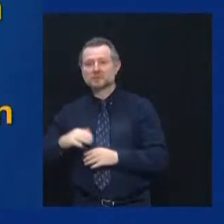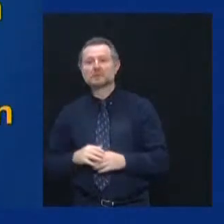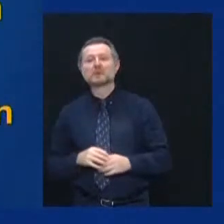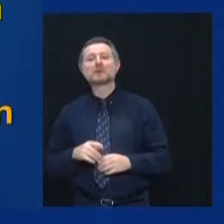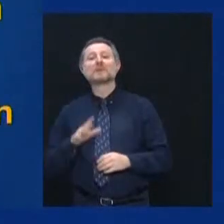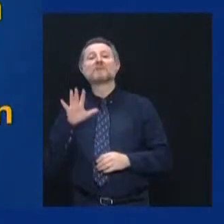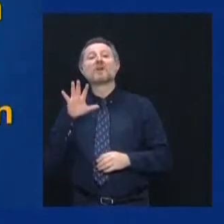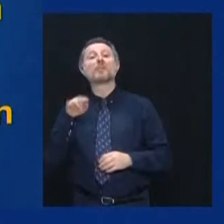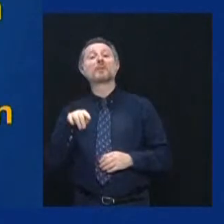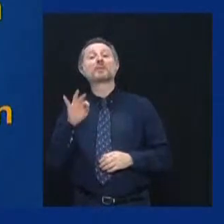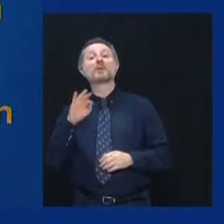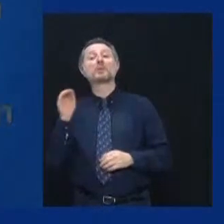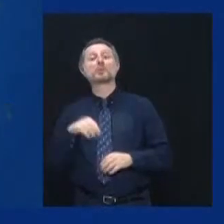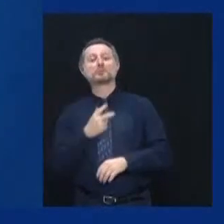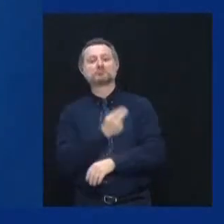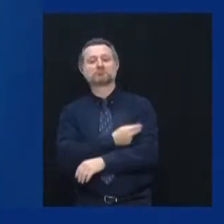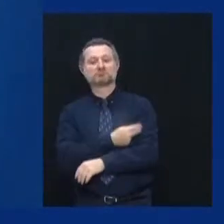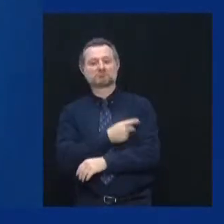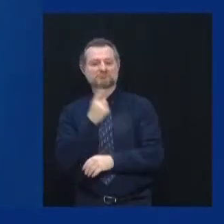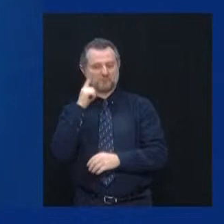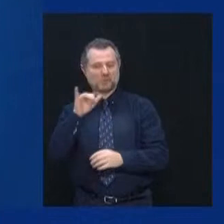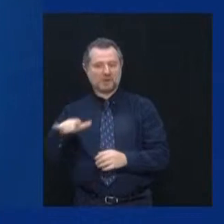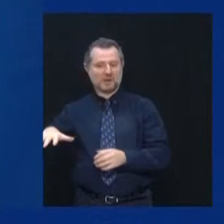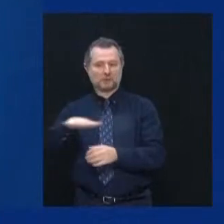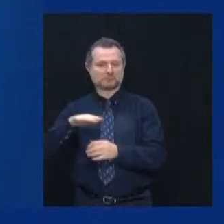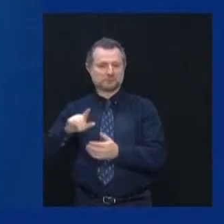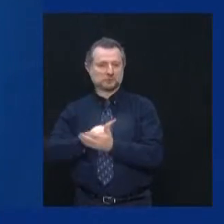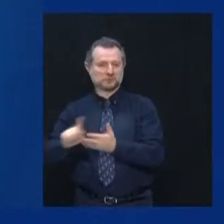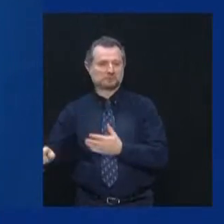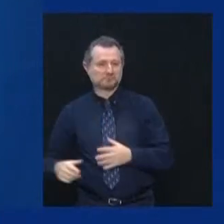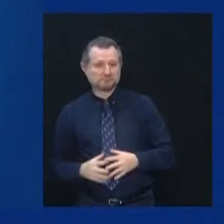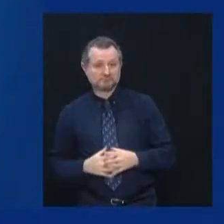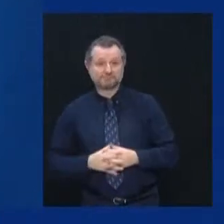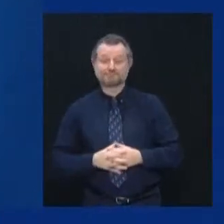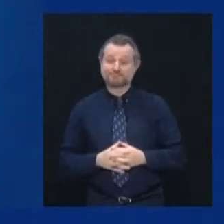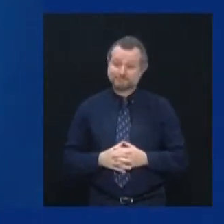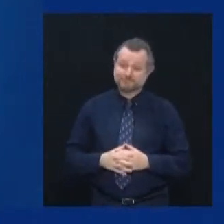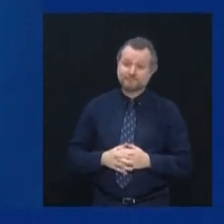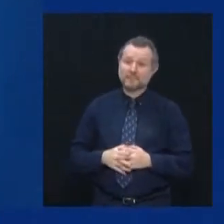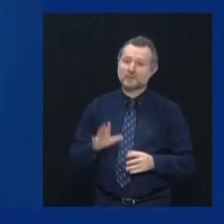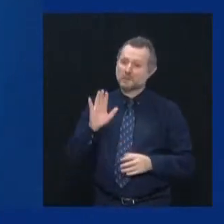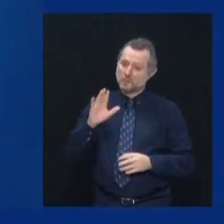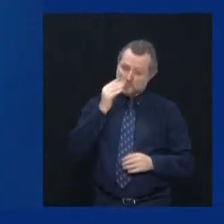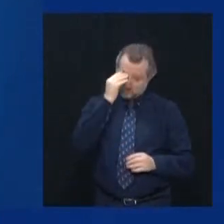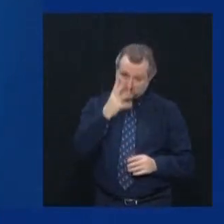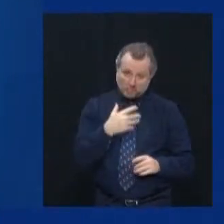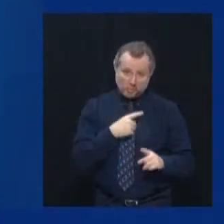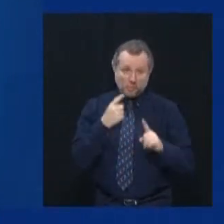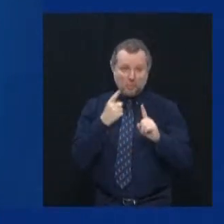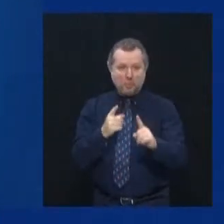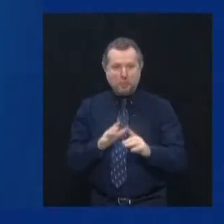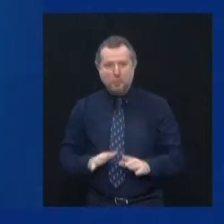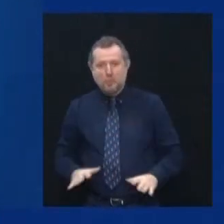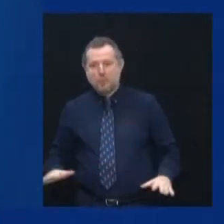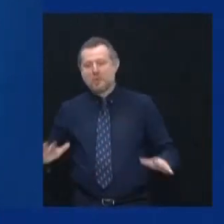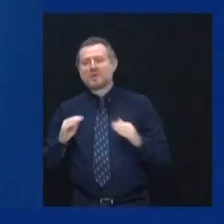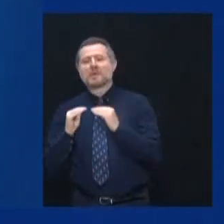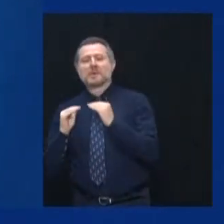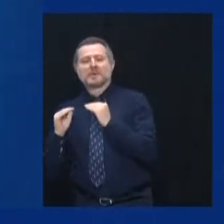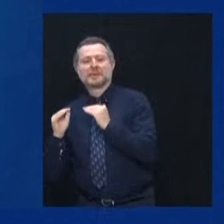5.9% of the portion for the weekly allocation. All groups will be treated equally and